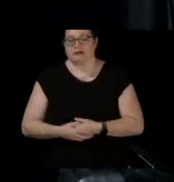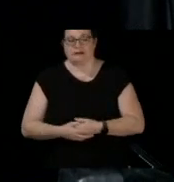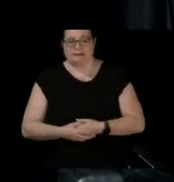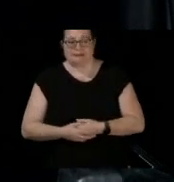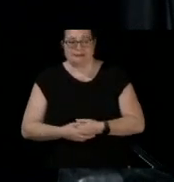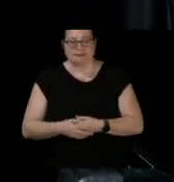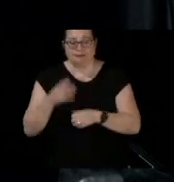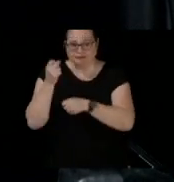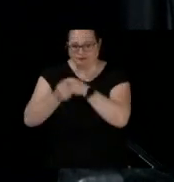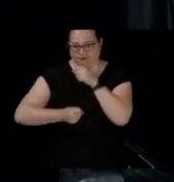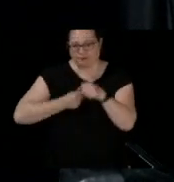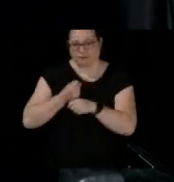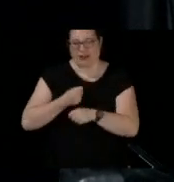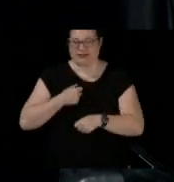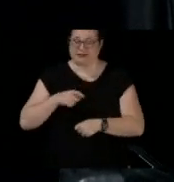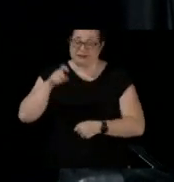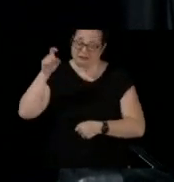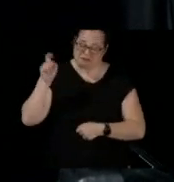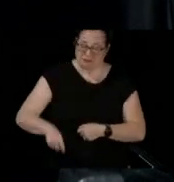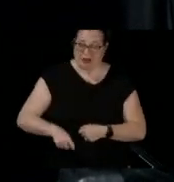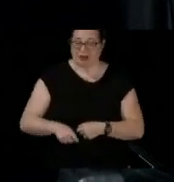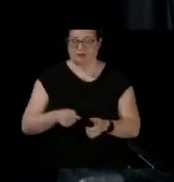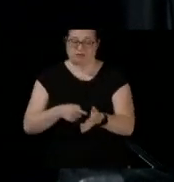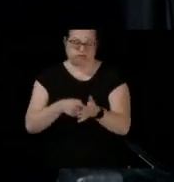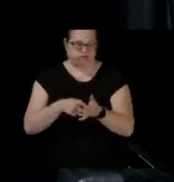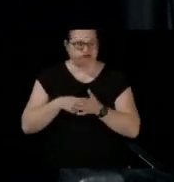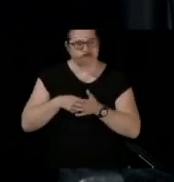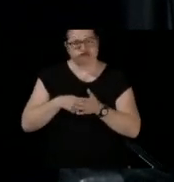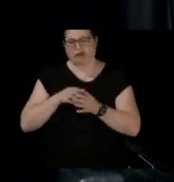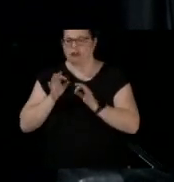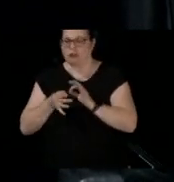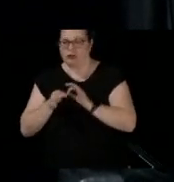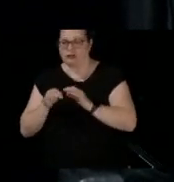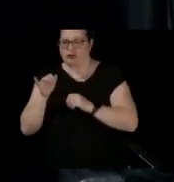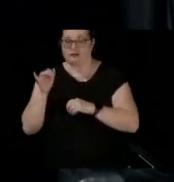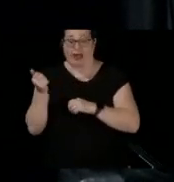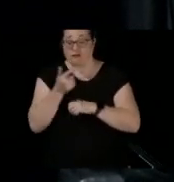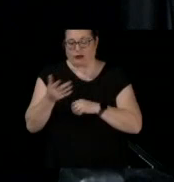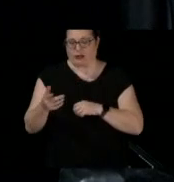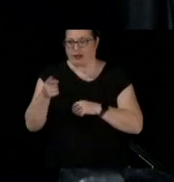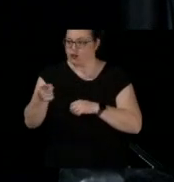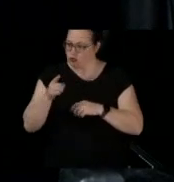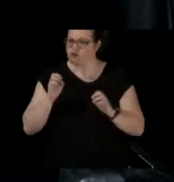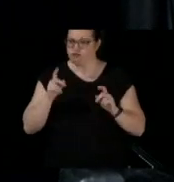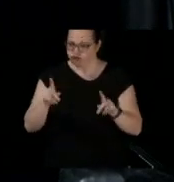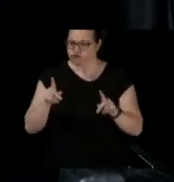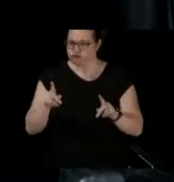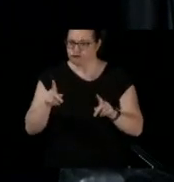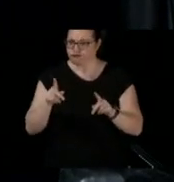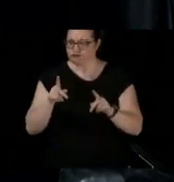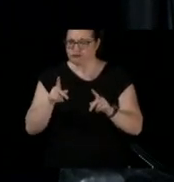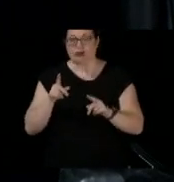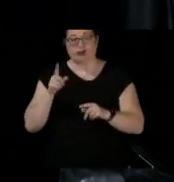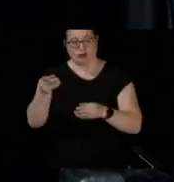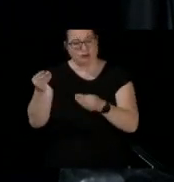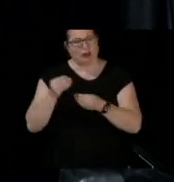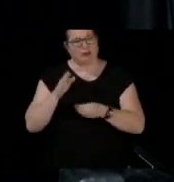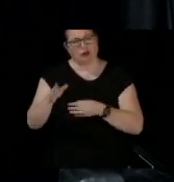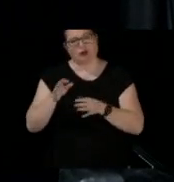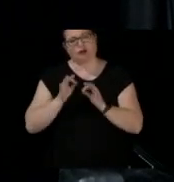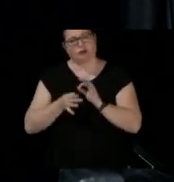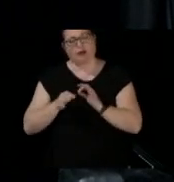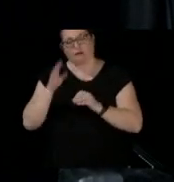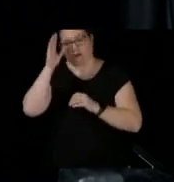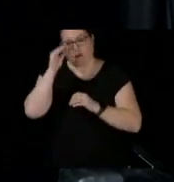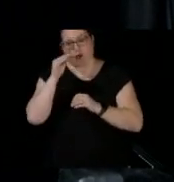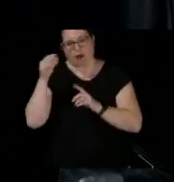year, I demanded interpretations of everything, a big ask, and you were game. You gave me your interpretations of a boy chasing a